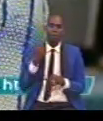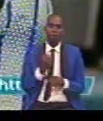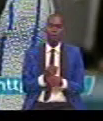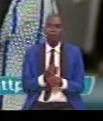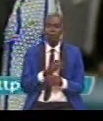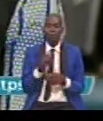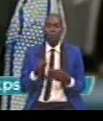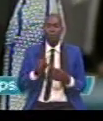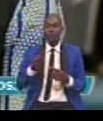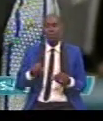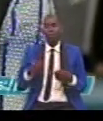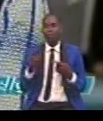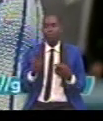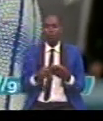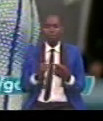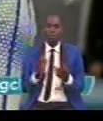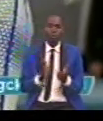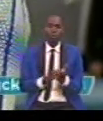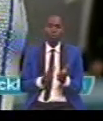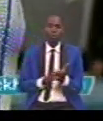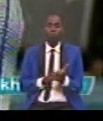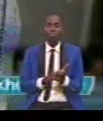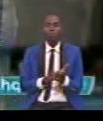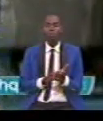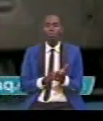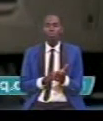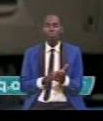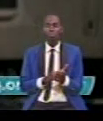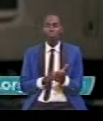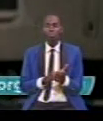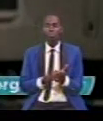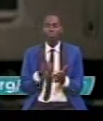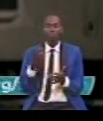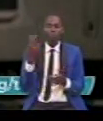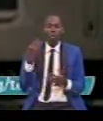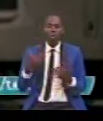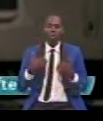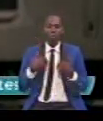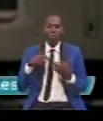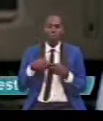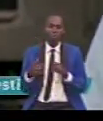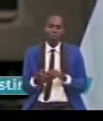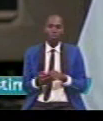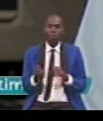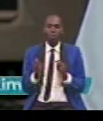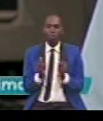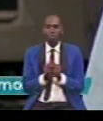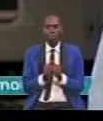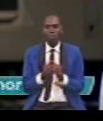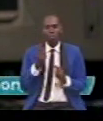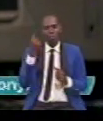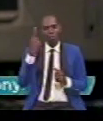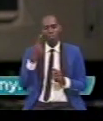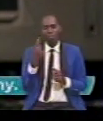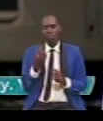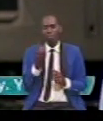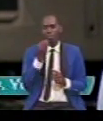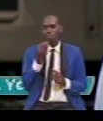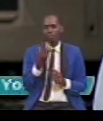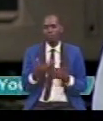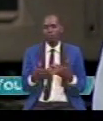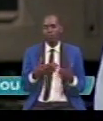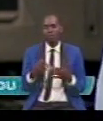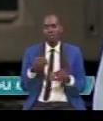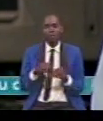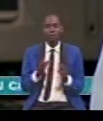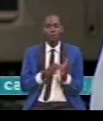I went to school, the college I'm at, I was having problems with coping with the new diet in school. So before long, I noticed